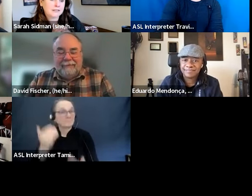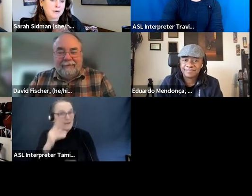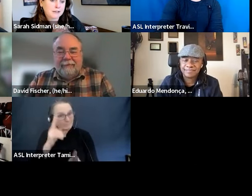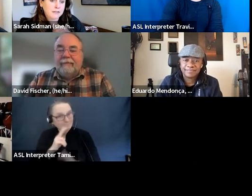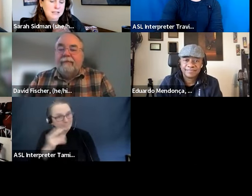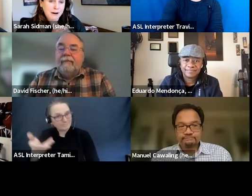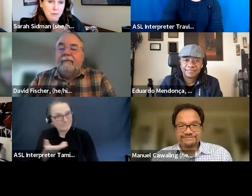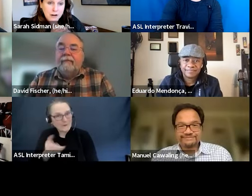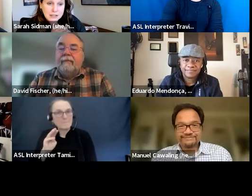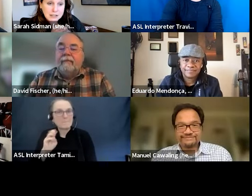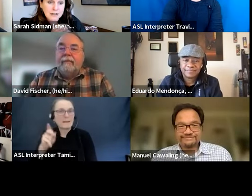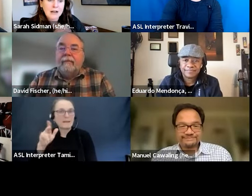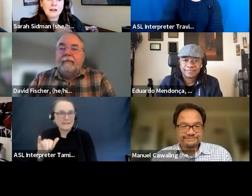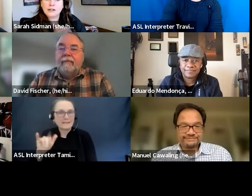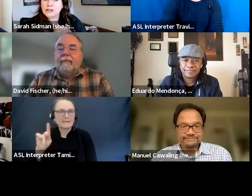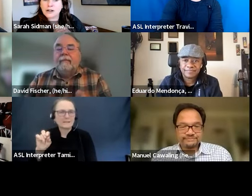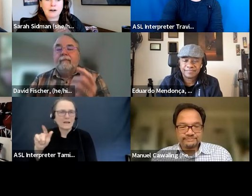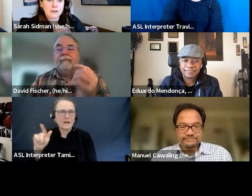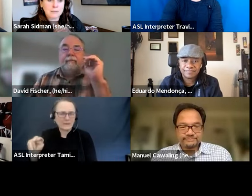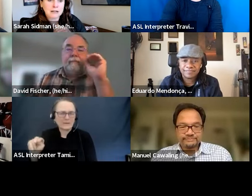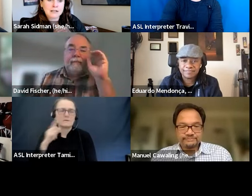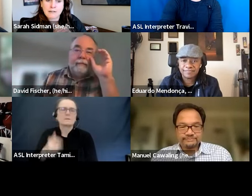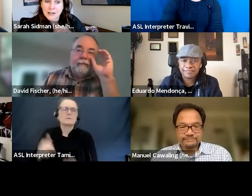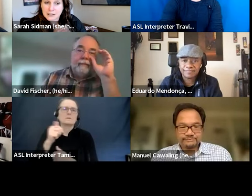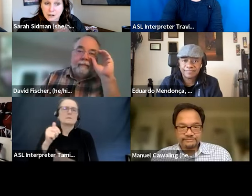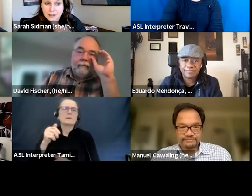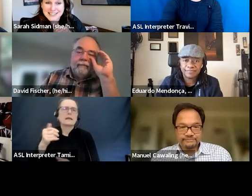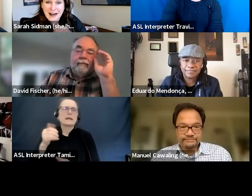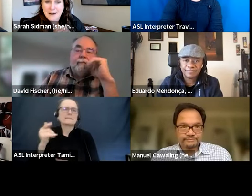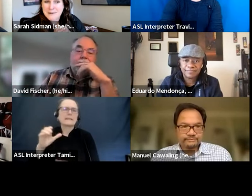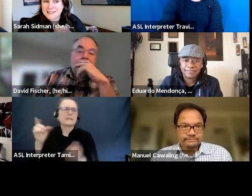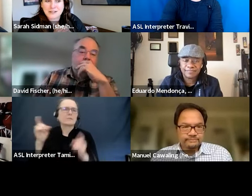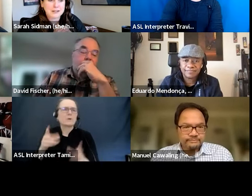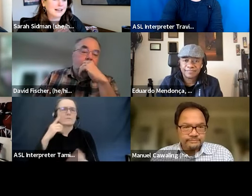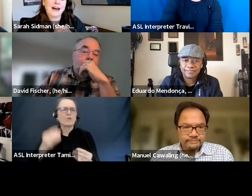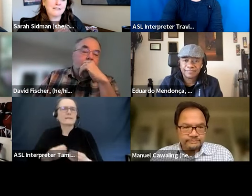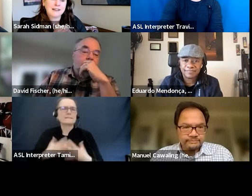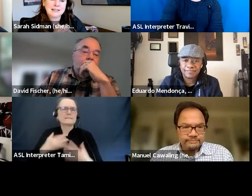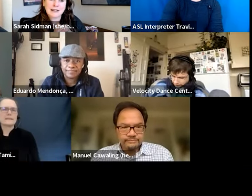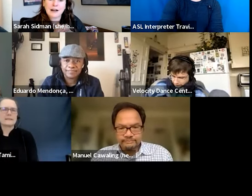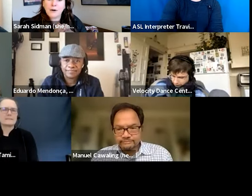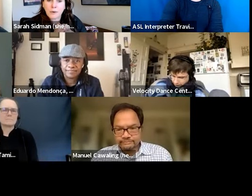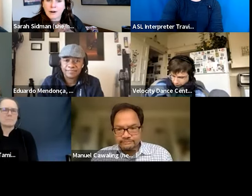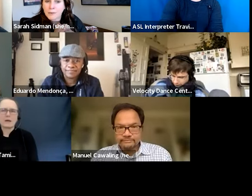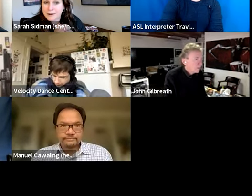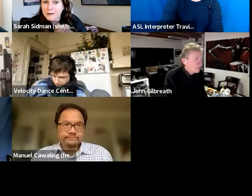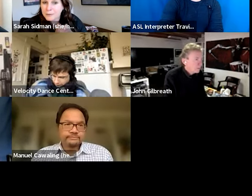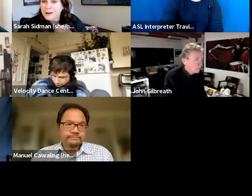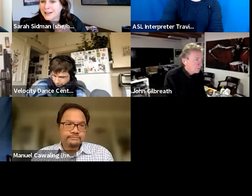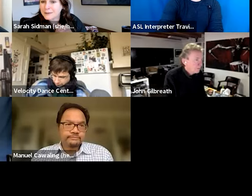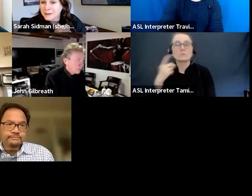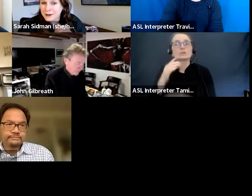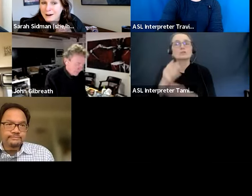Executive Director of Inspire Washington, to just share a few minutes of his thoughts, um, essentially in Advocacy 101.